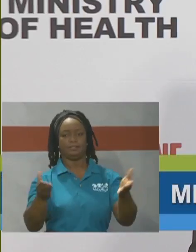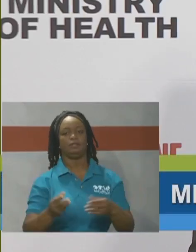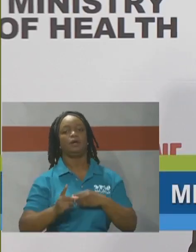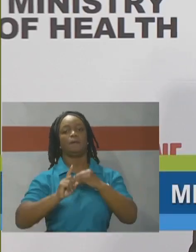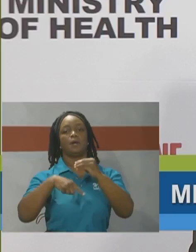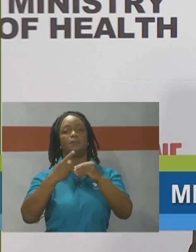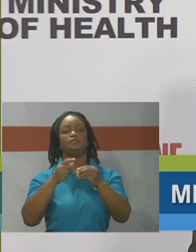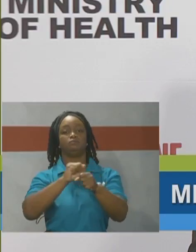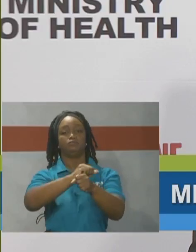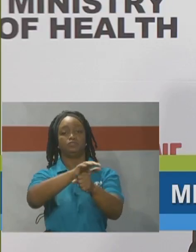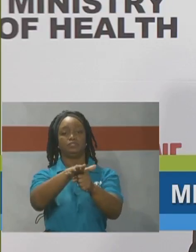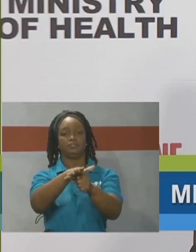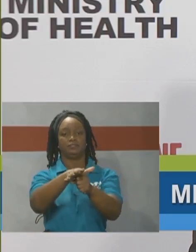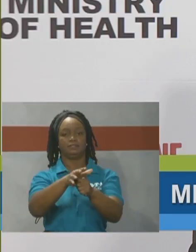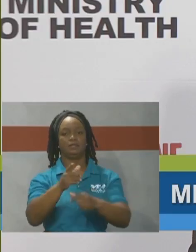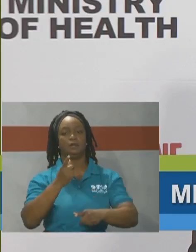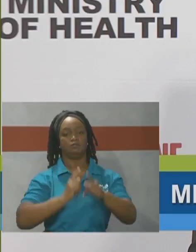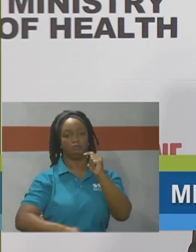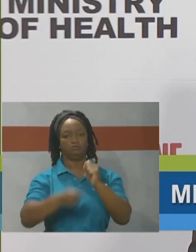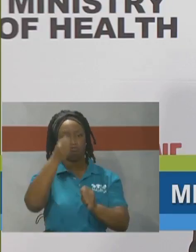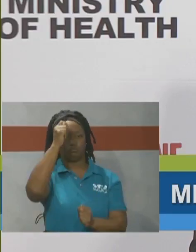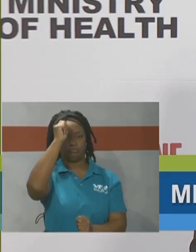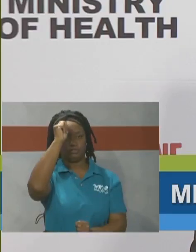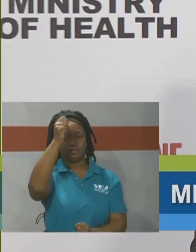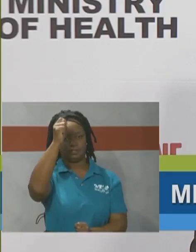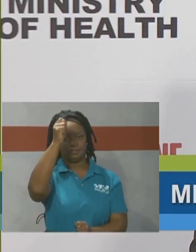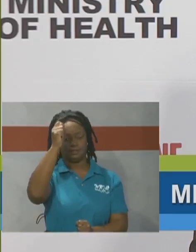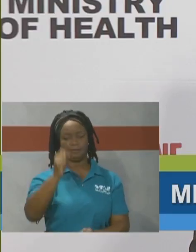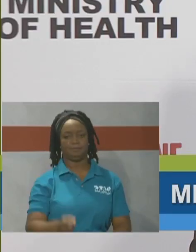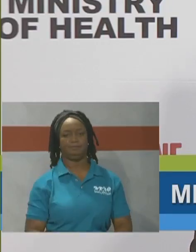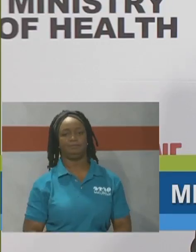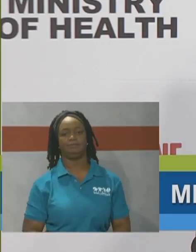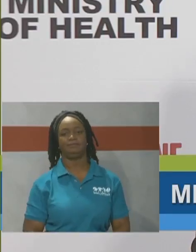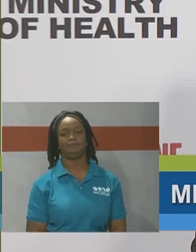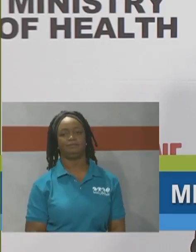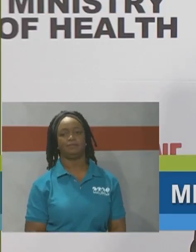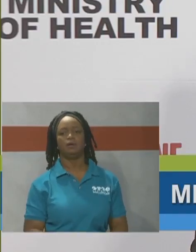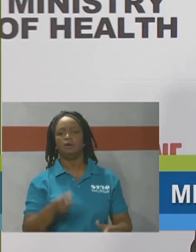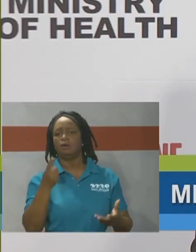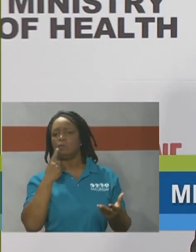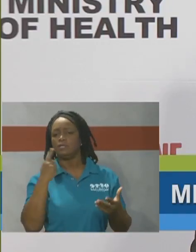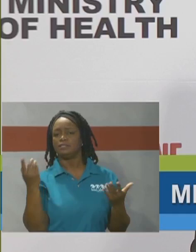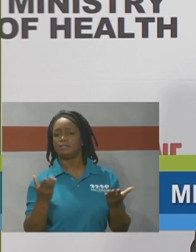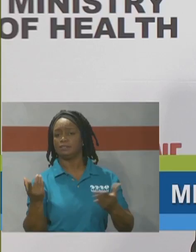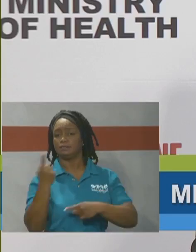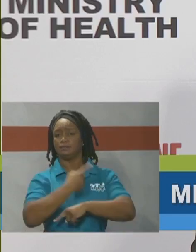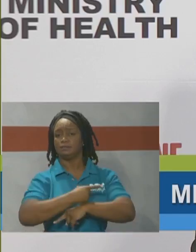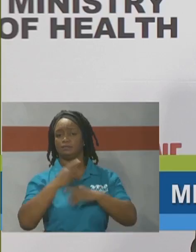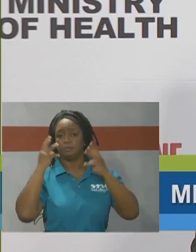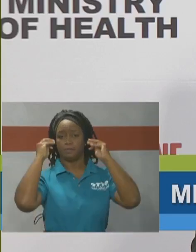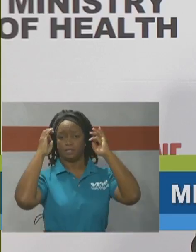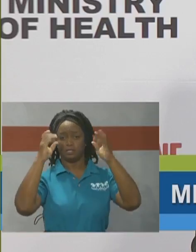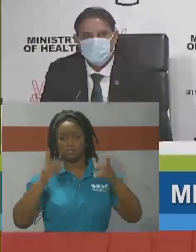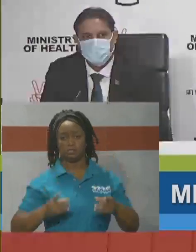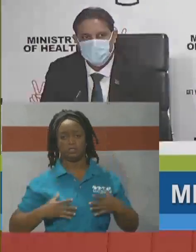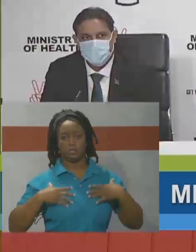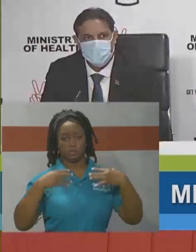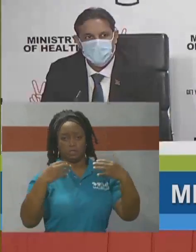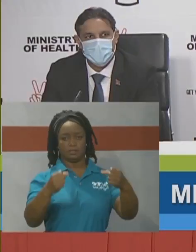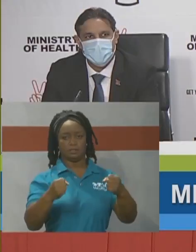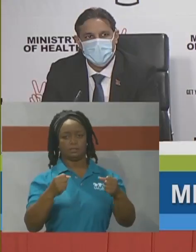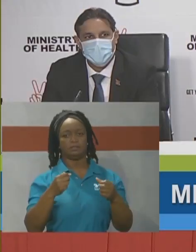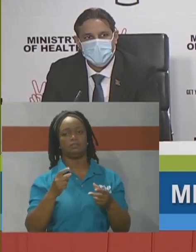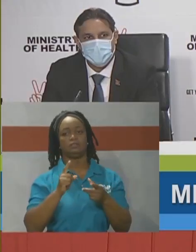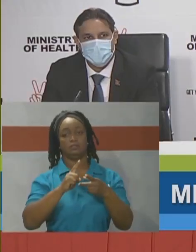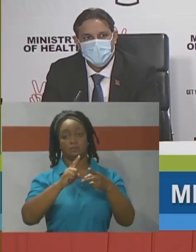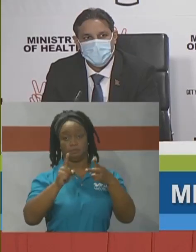Wednesday, 23rd February 2022. Our panelists today are the Honorable Terence Dayal Singh, Minister of Health, Dr.